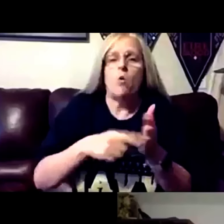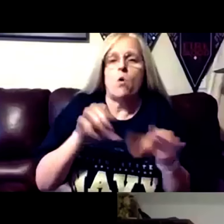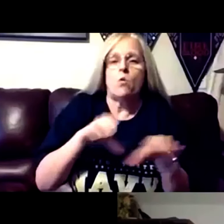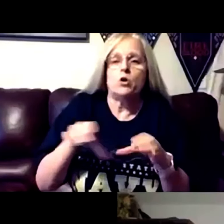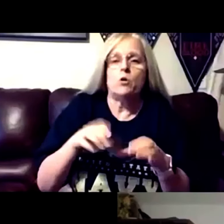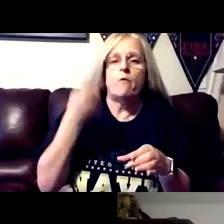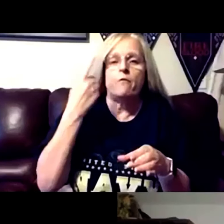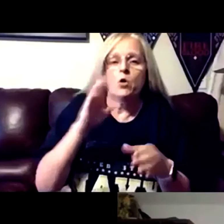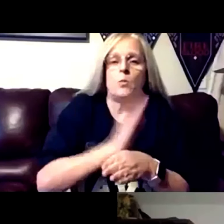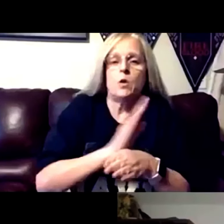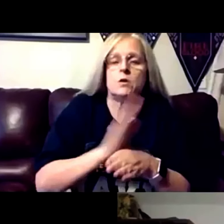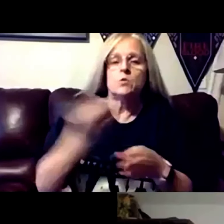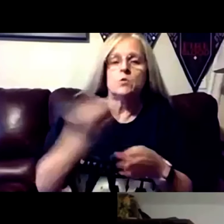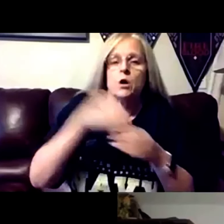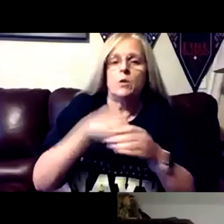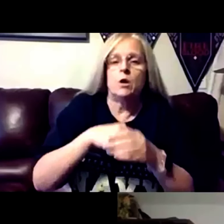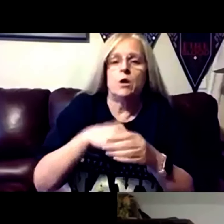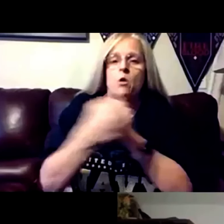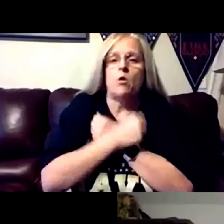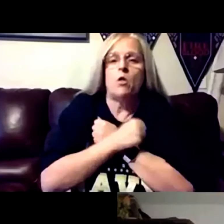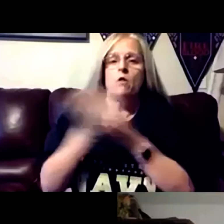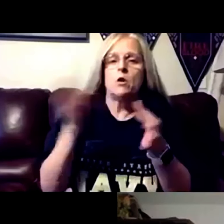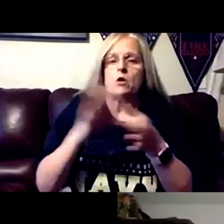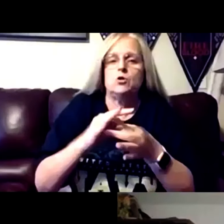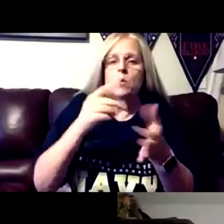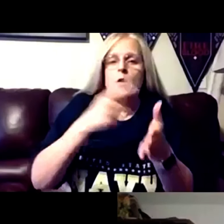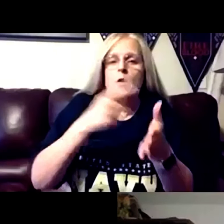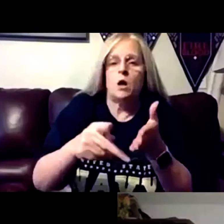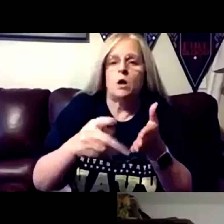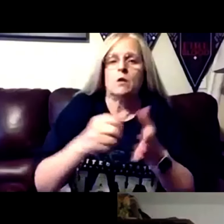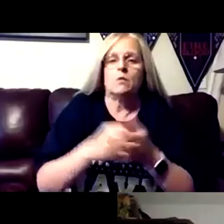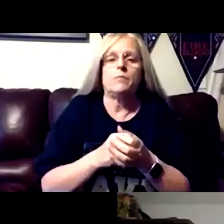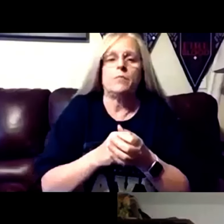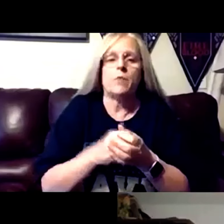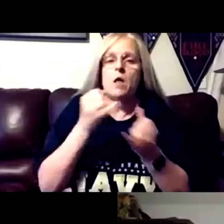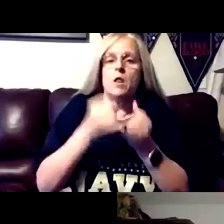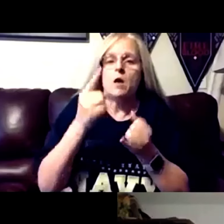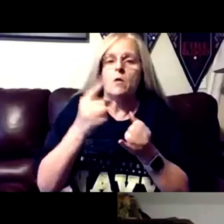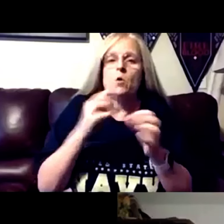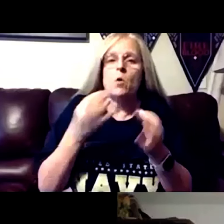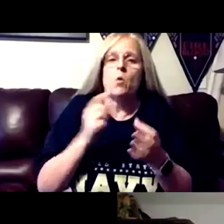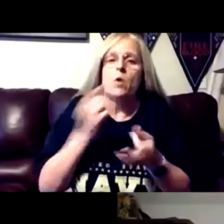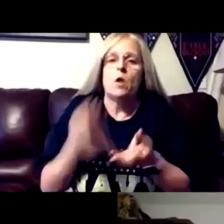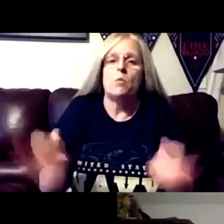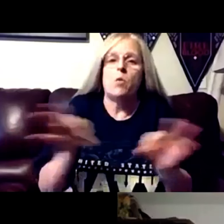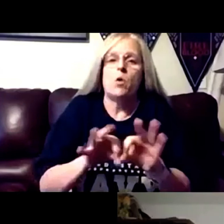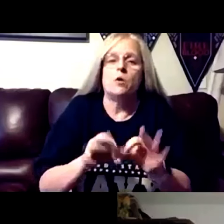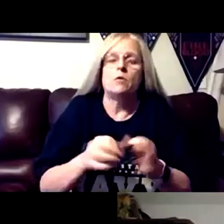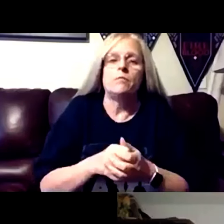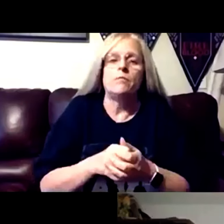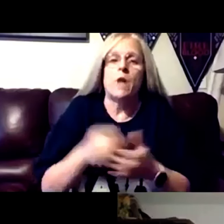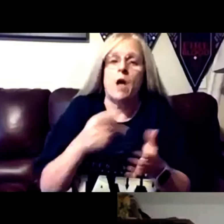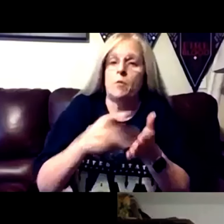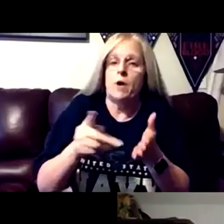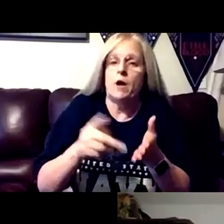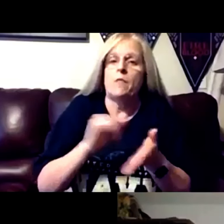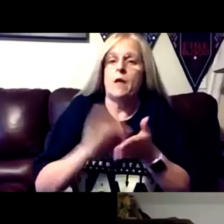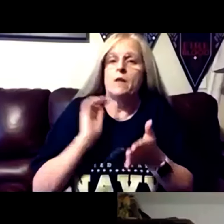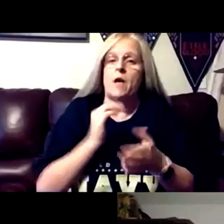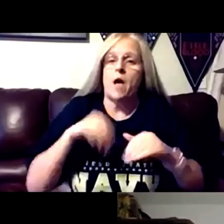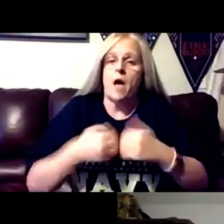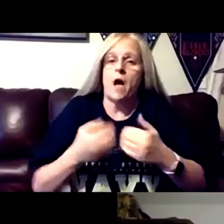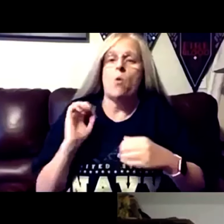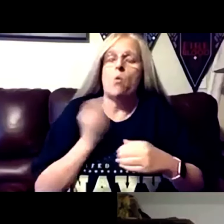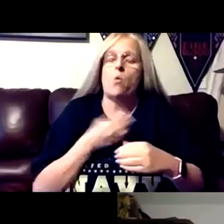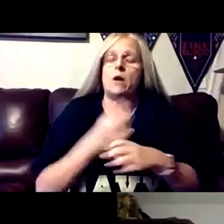business. They're going to come in, they're going to love it, join, and pay. That last one's real important. They have to pay. That's how we get paid. People come in and